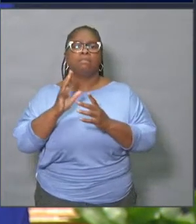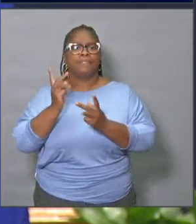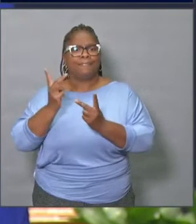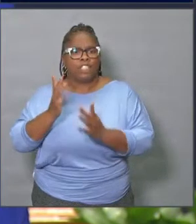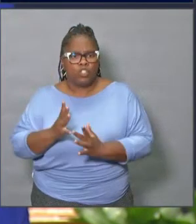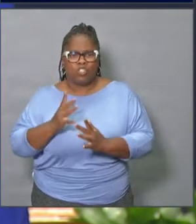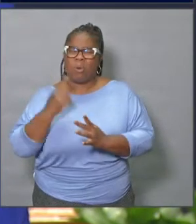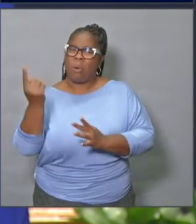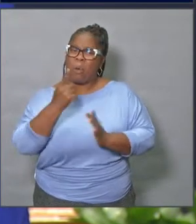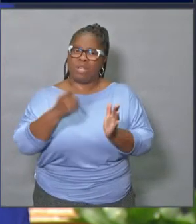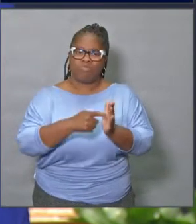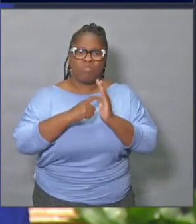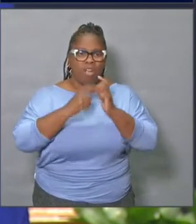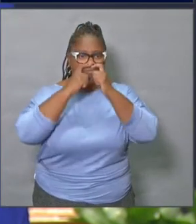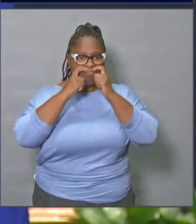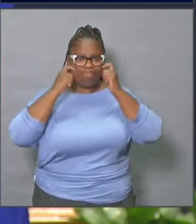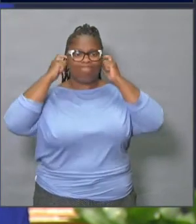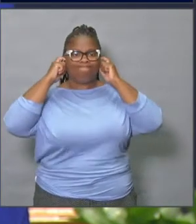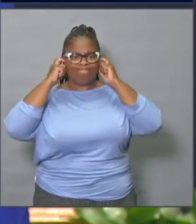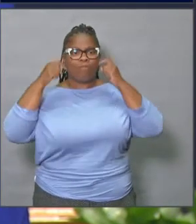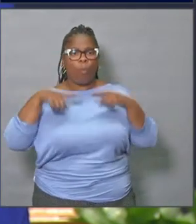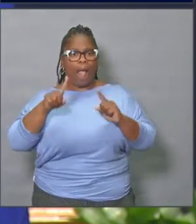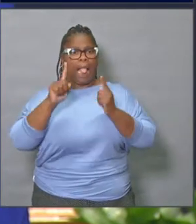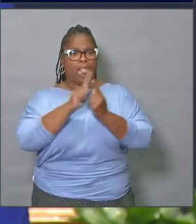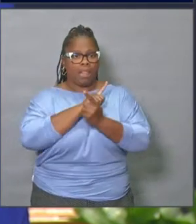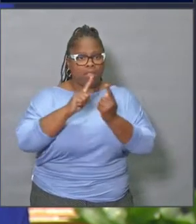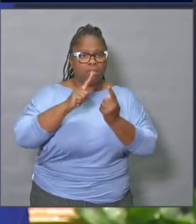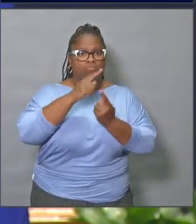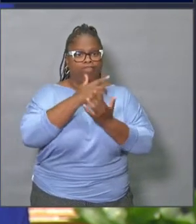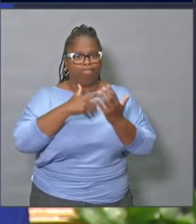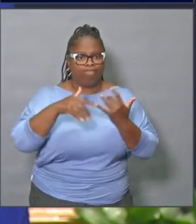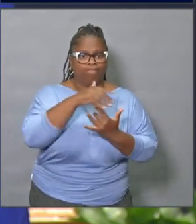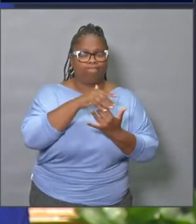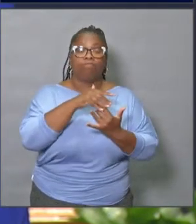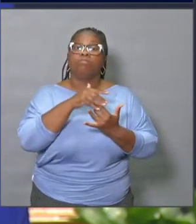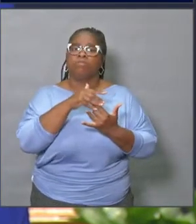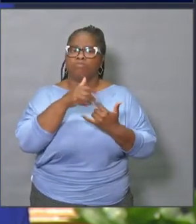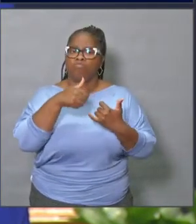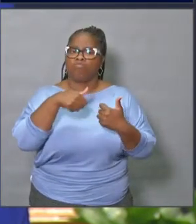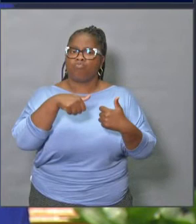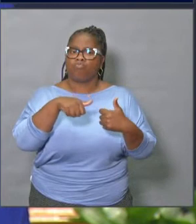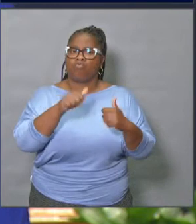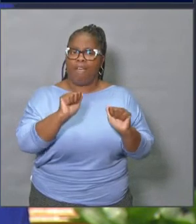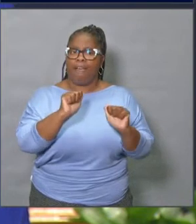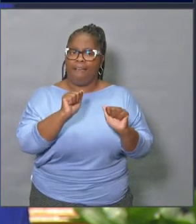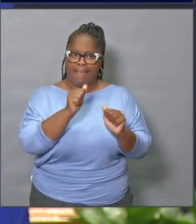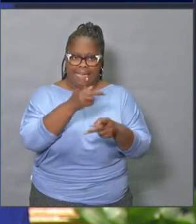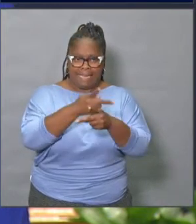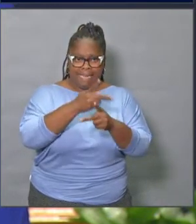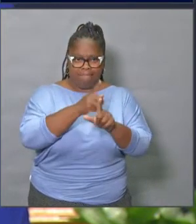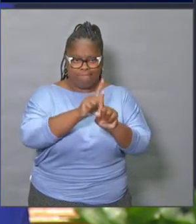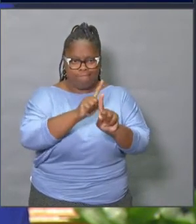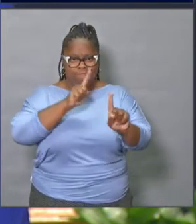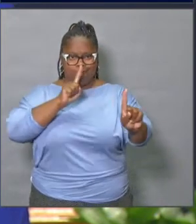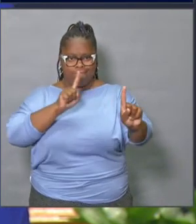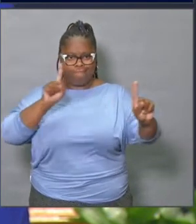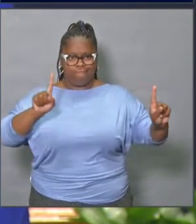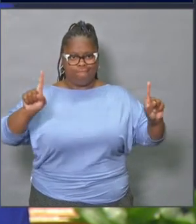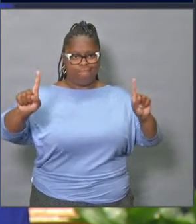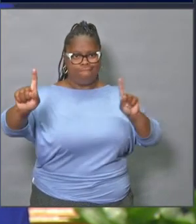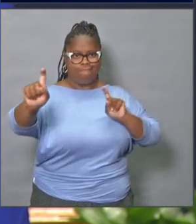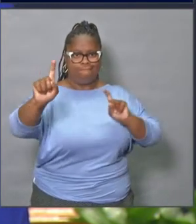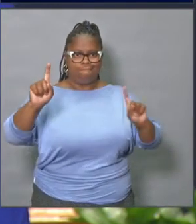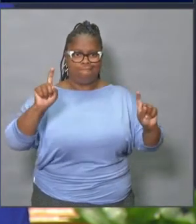covering when they're around other people and practice physical distancing of at least 6 feet wherever